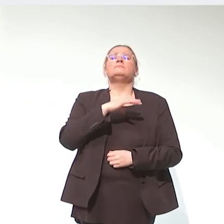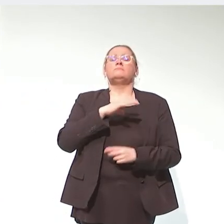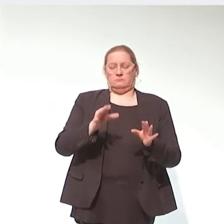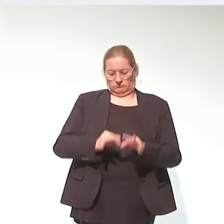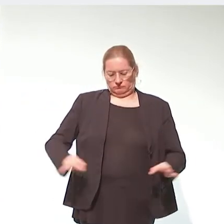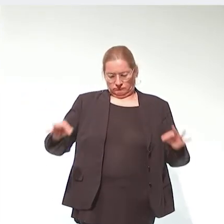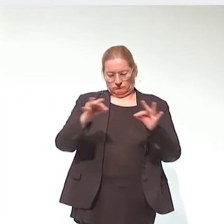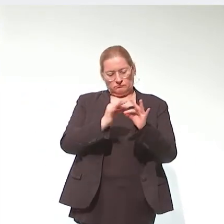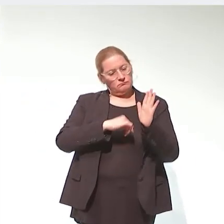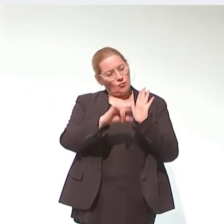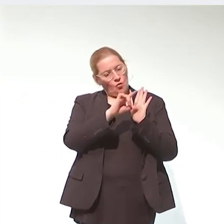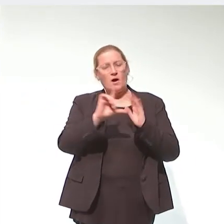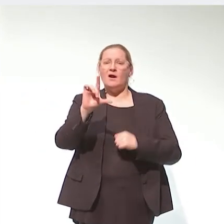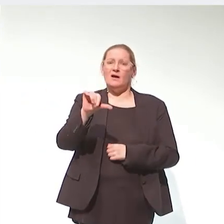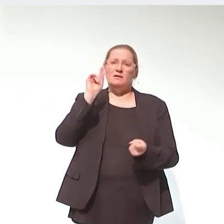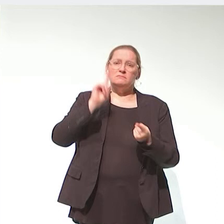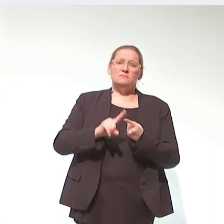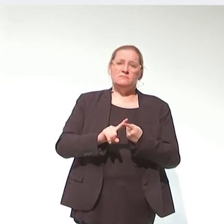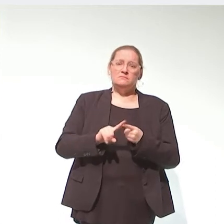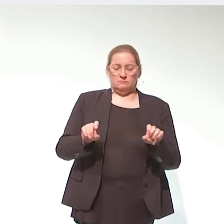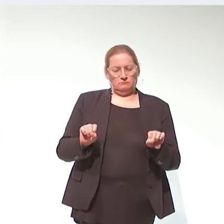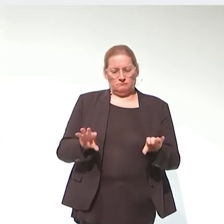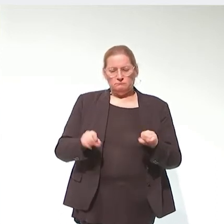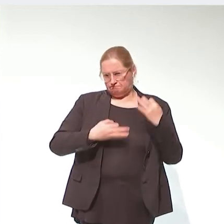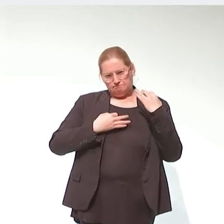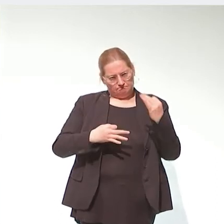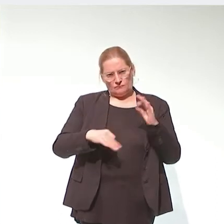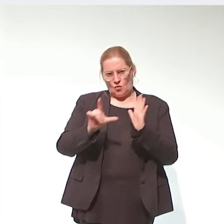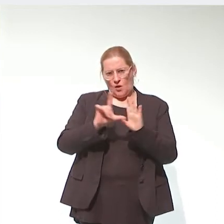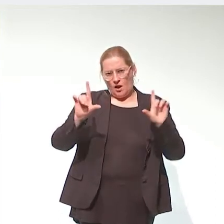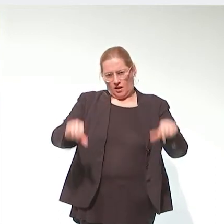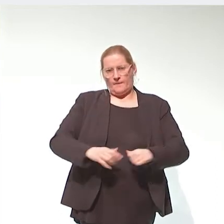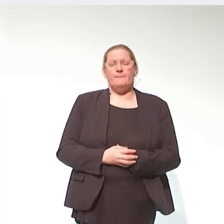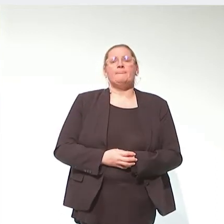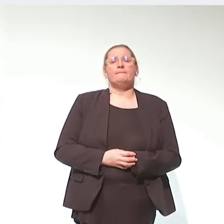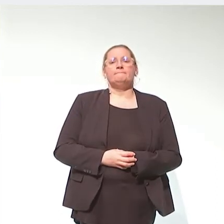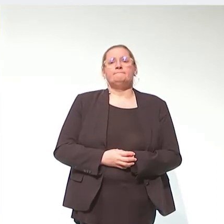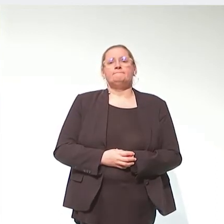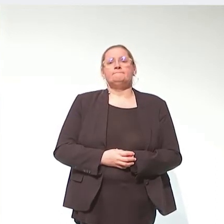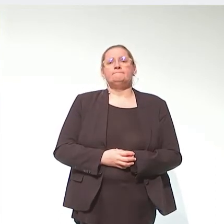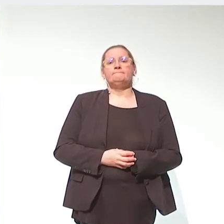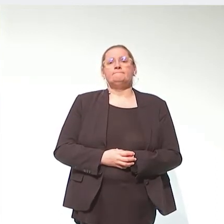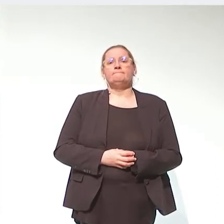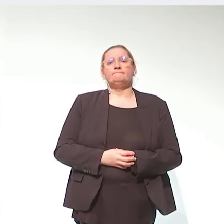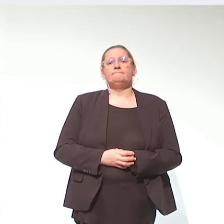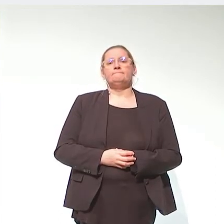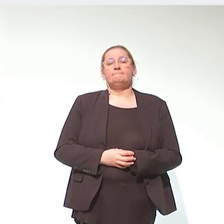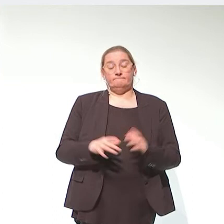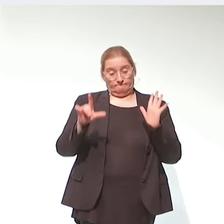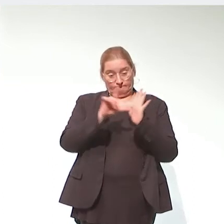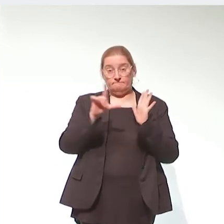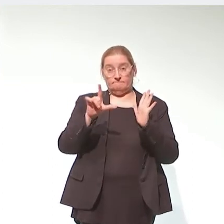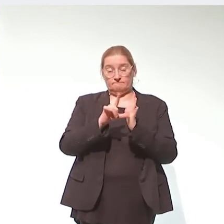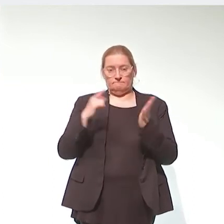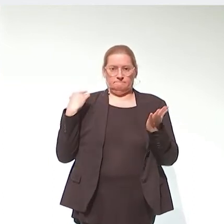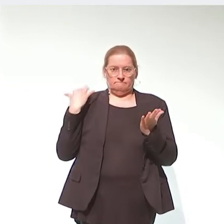is undergoing a significant reform. The Ministry of Education, with the support of the European Agency for